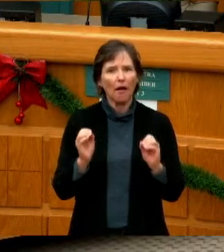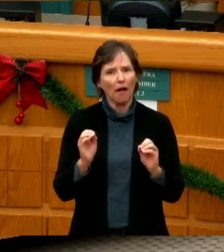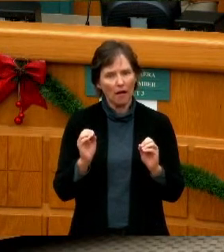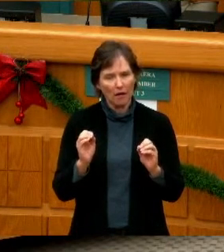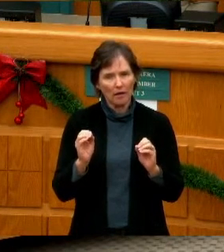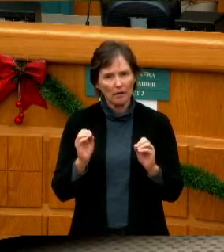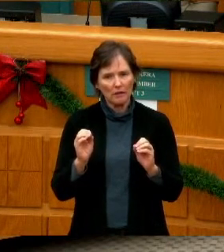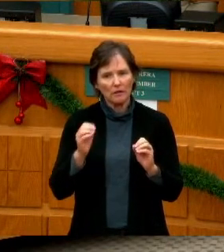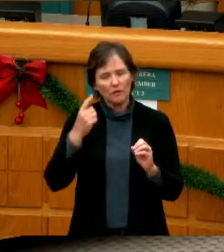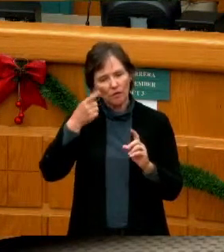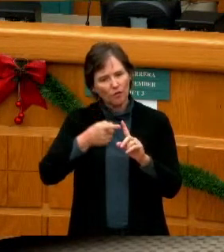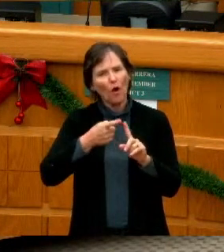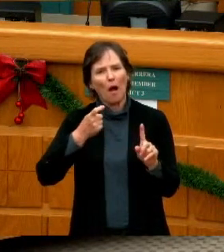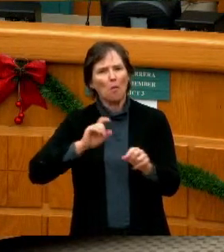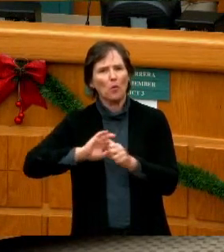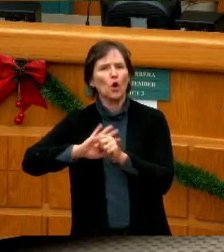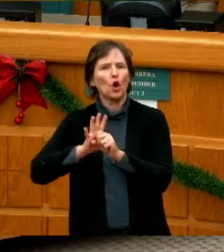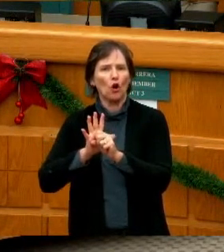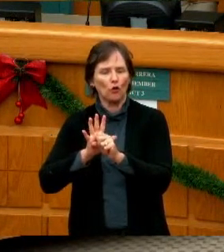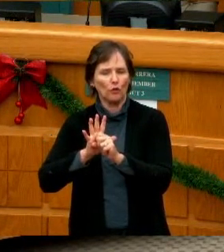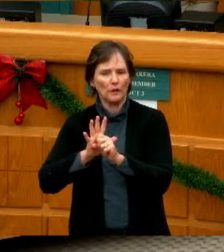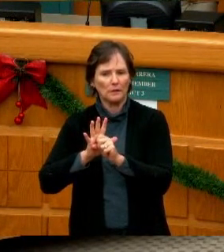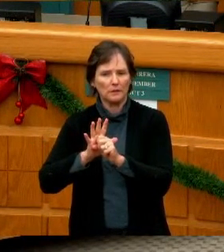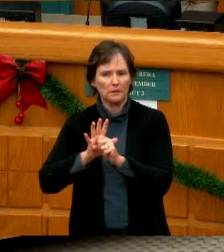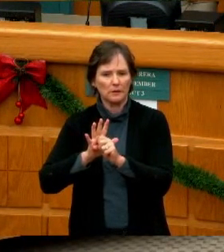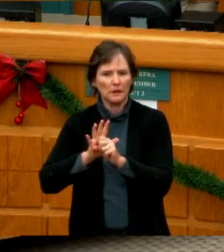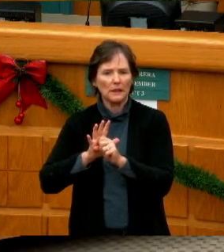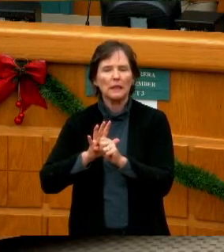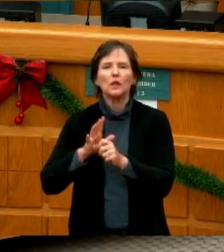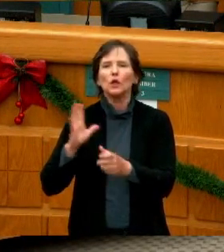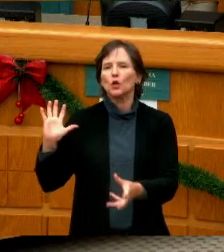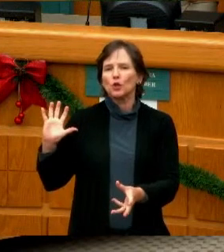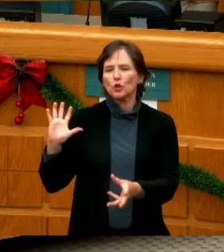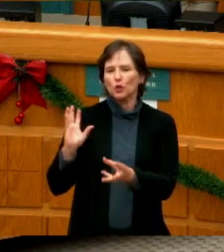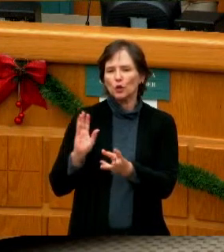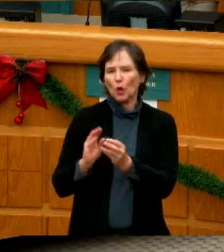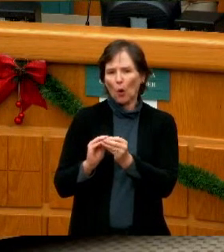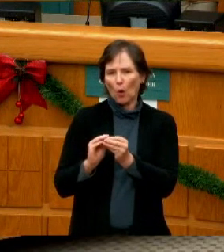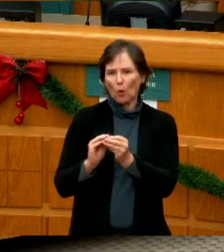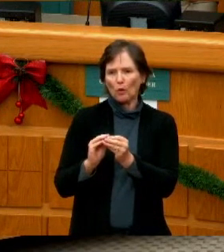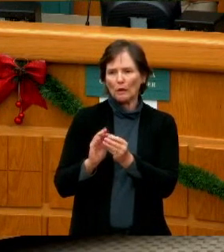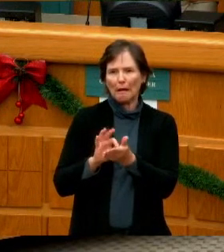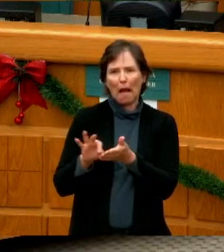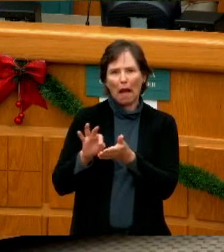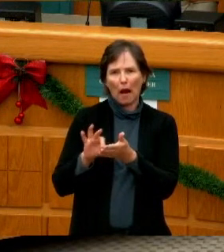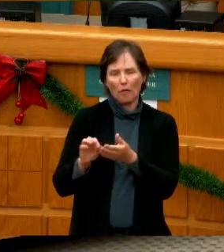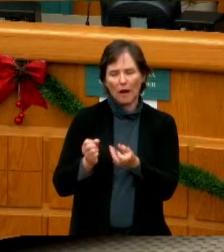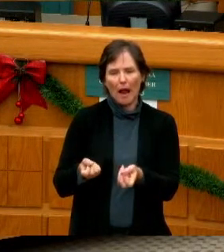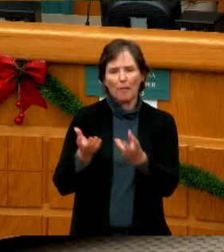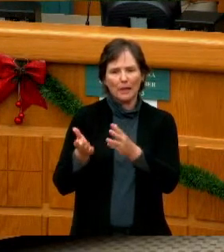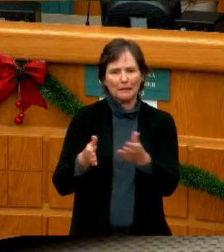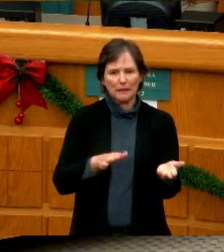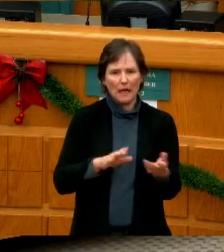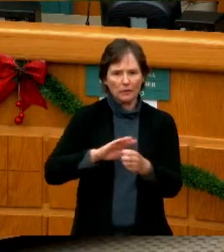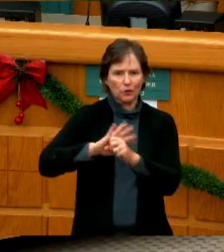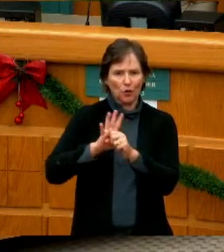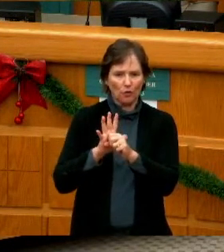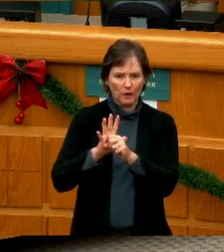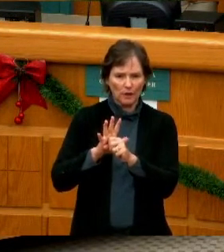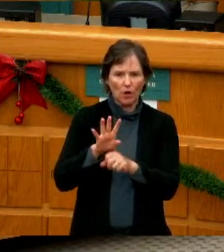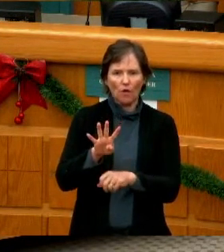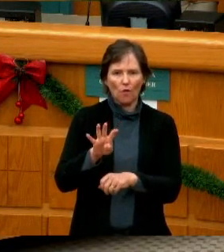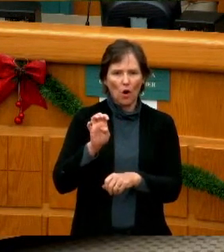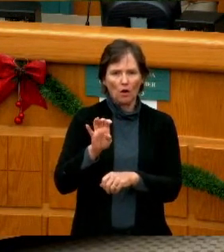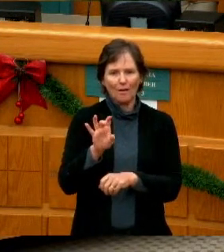And there were no deaths today related to COVID-19. But we do have a total cumulative deaths for